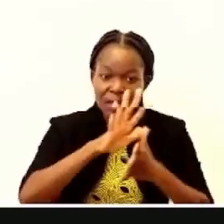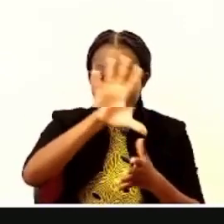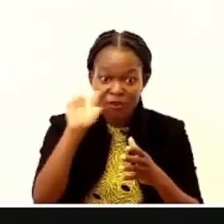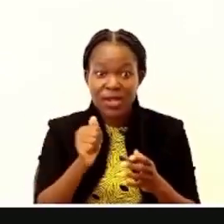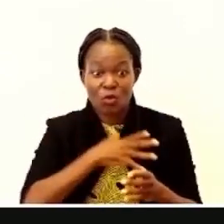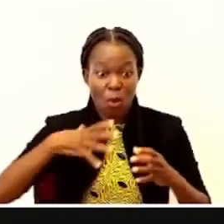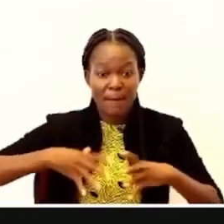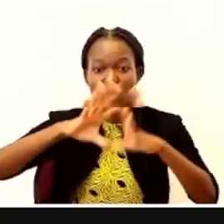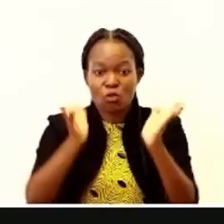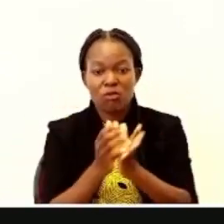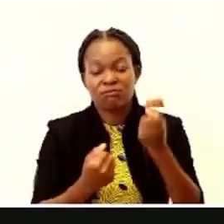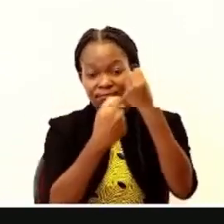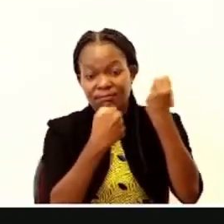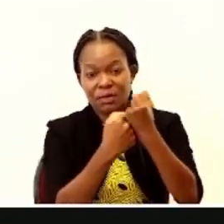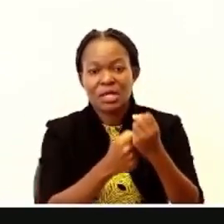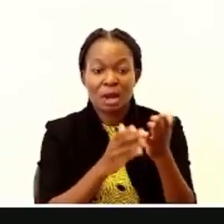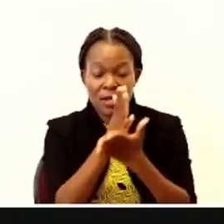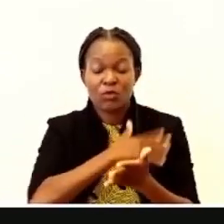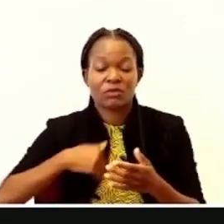feminists globally is that